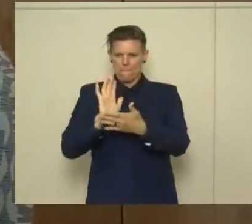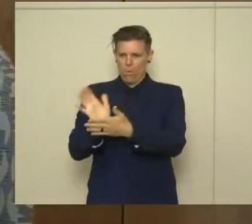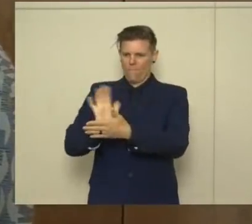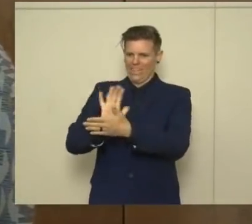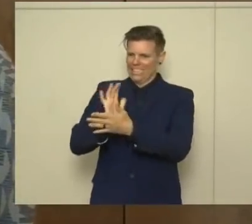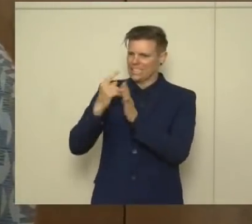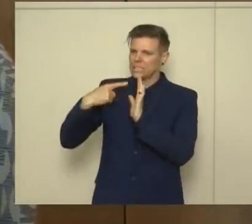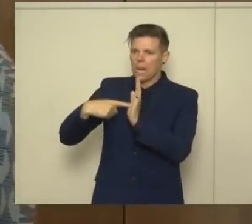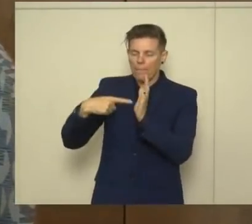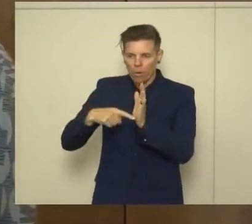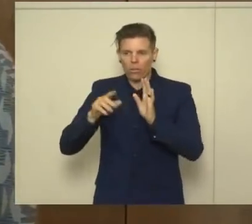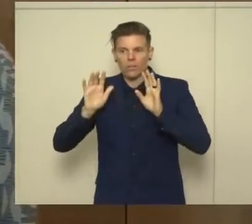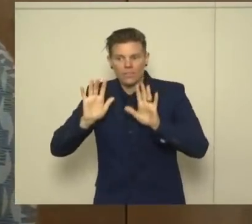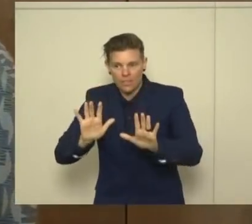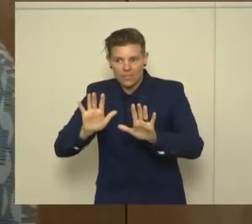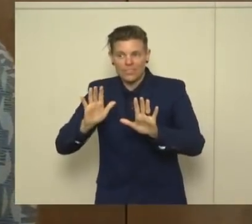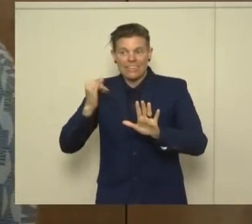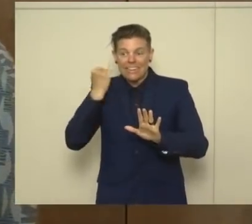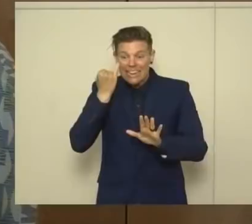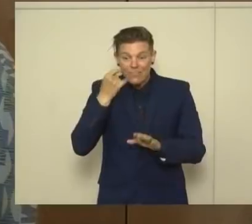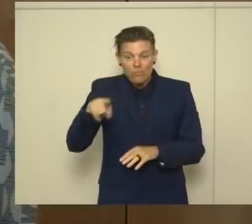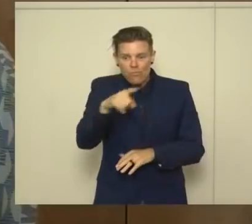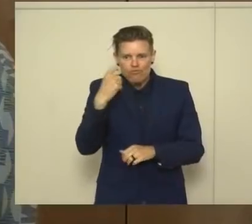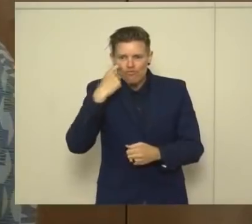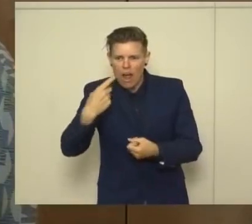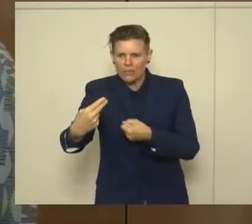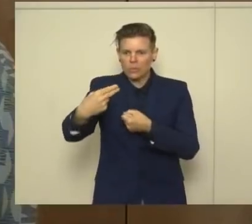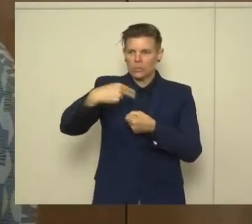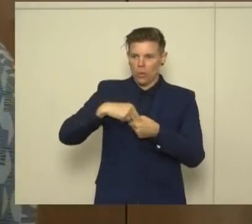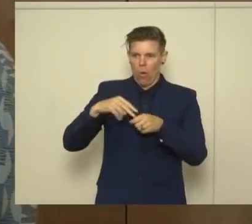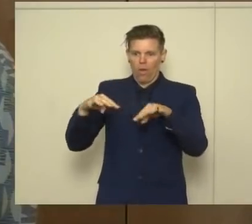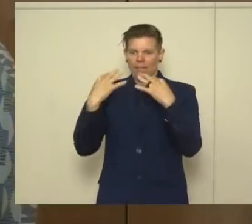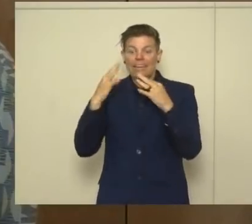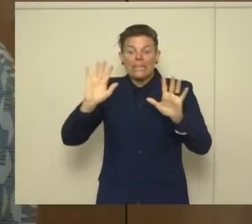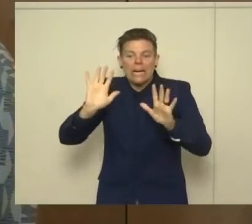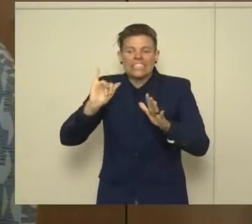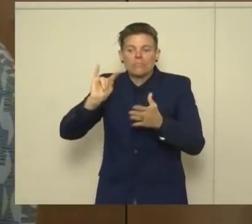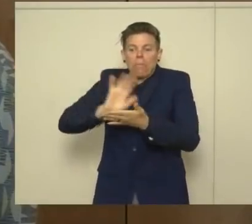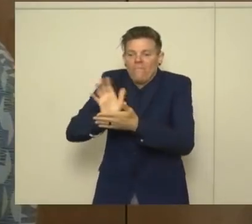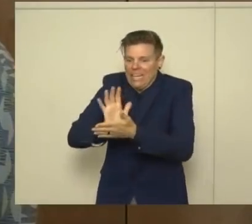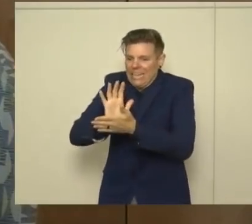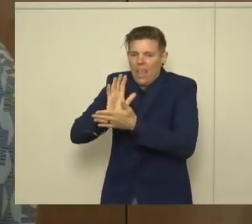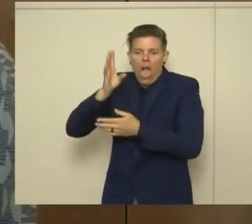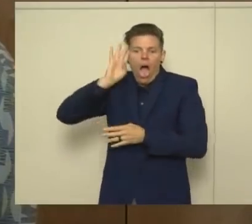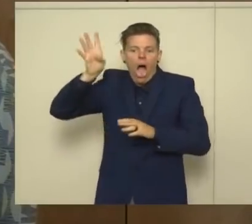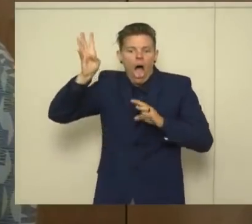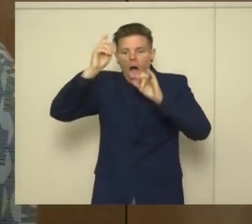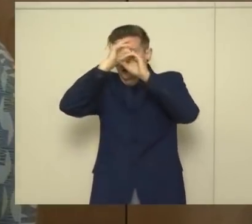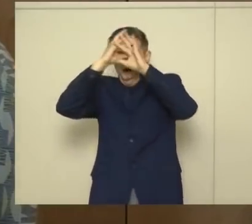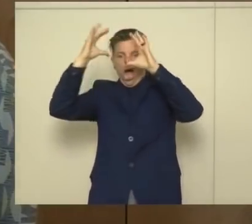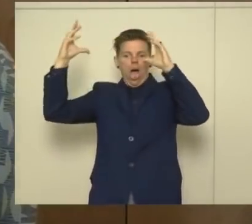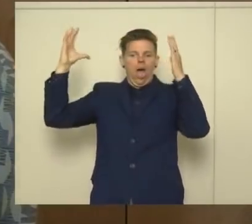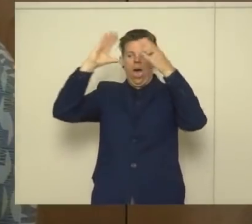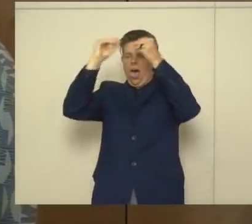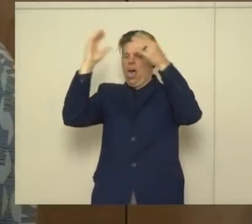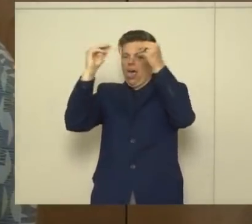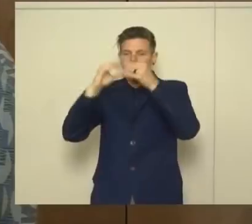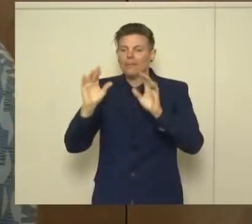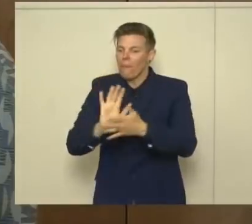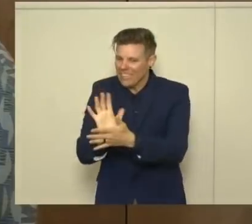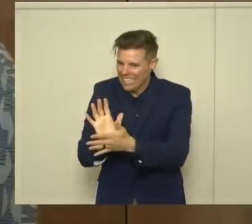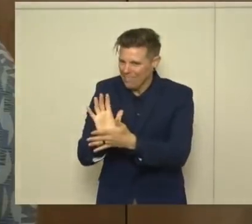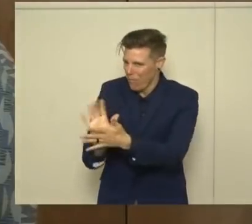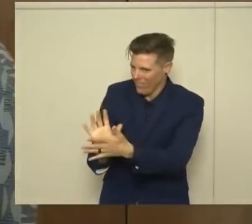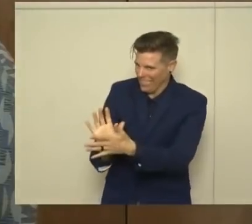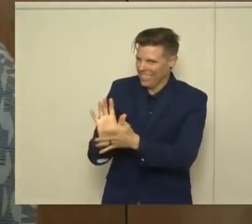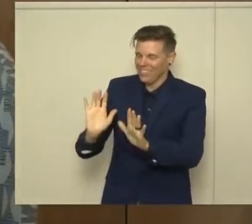then, and we're gonna continue to do sound public health determinations about who